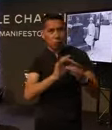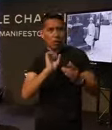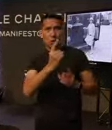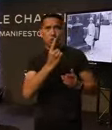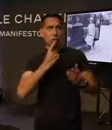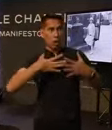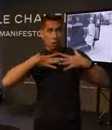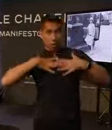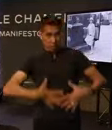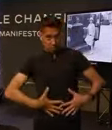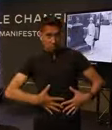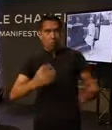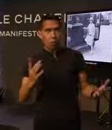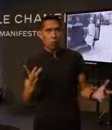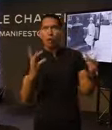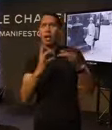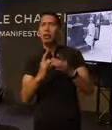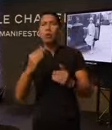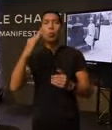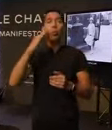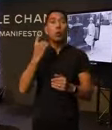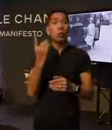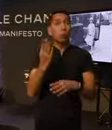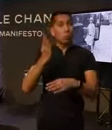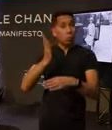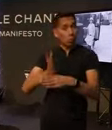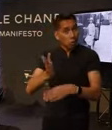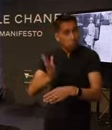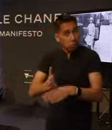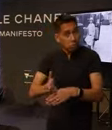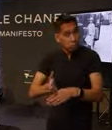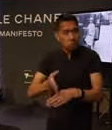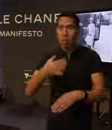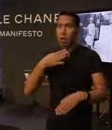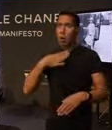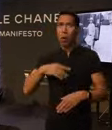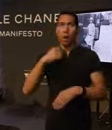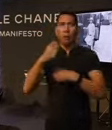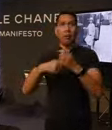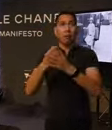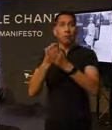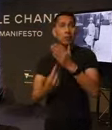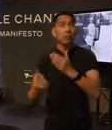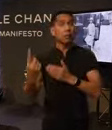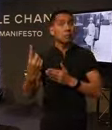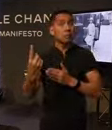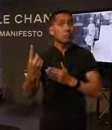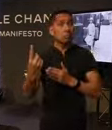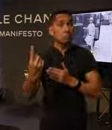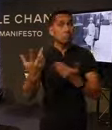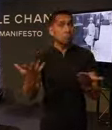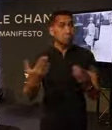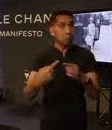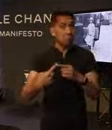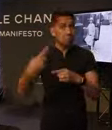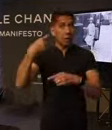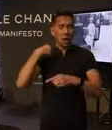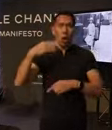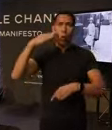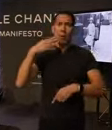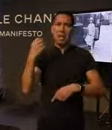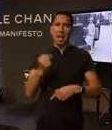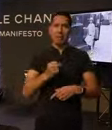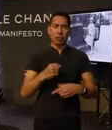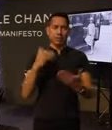to, you know, women that worked, that wanted to be independent. In the past, women had to be